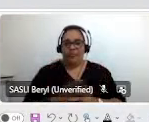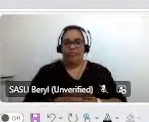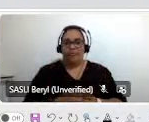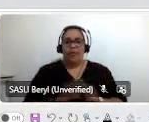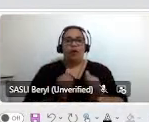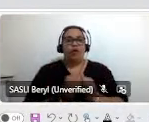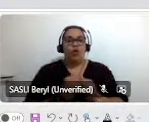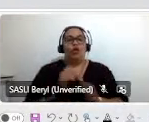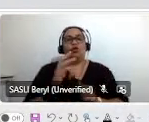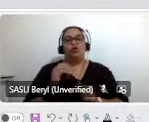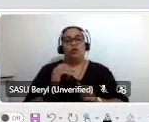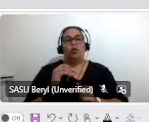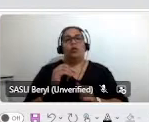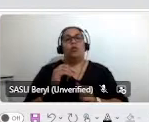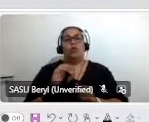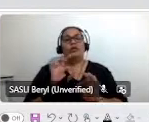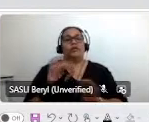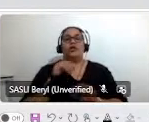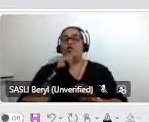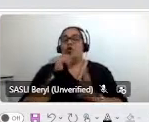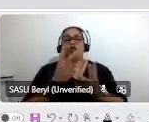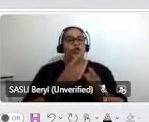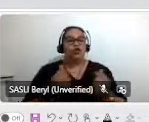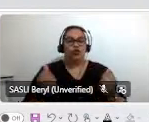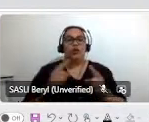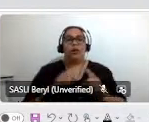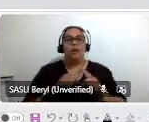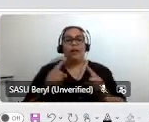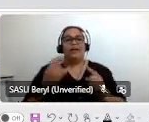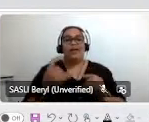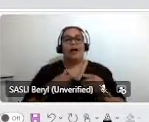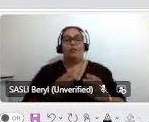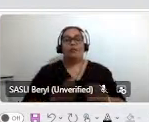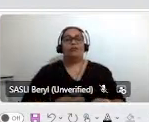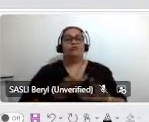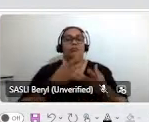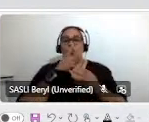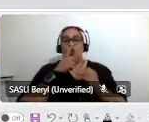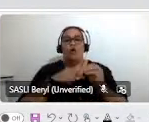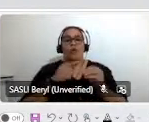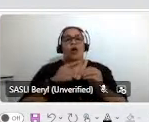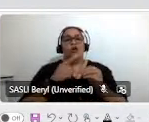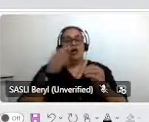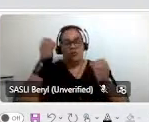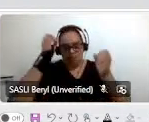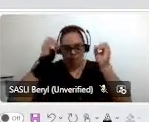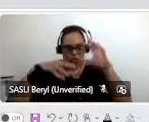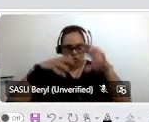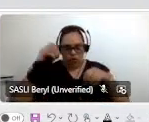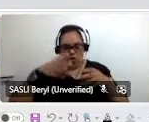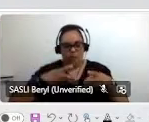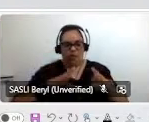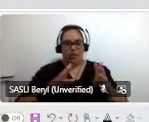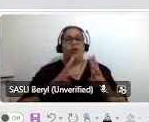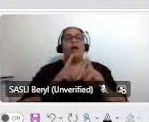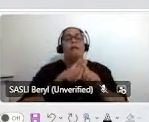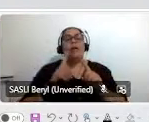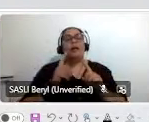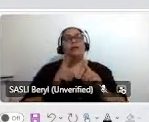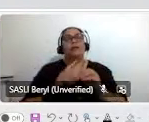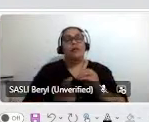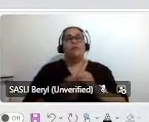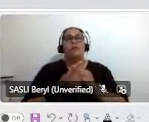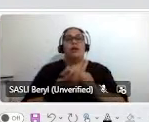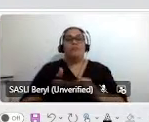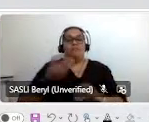Colleagues, and this is not a resolution, but I'm now talking sort of in brainstorming mode. Something that occurred to me